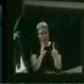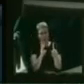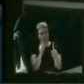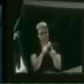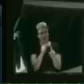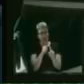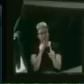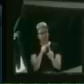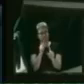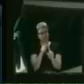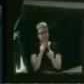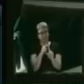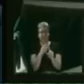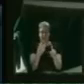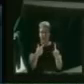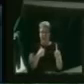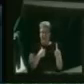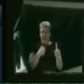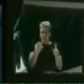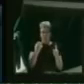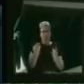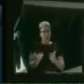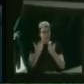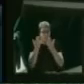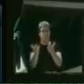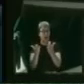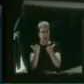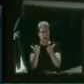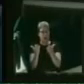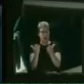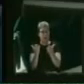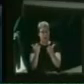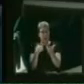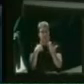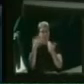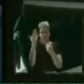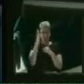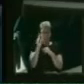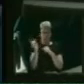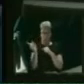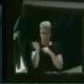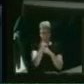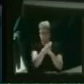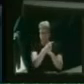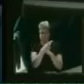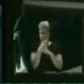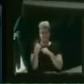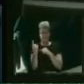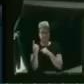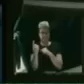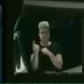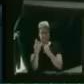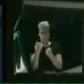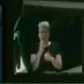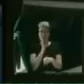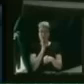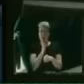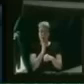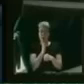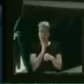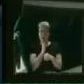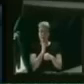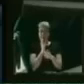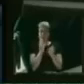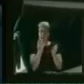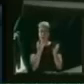ordinance. And I just wanted to bring this up, and I don't know if there's anybody out there that wants to speak to this that